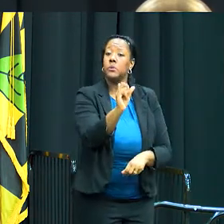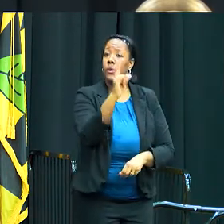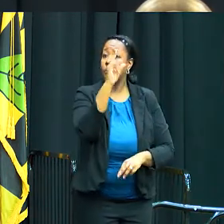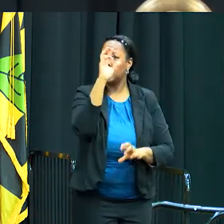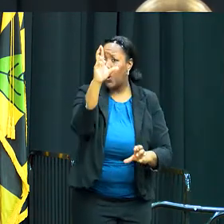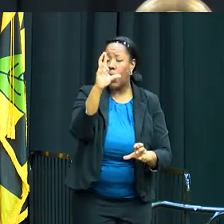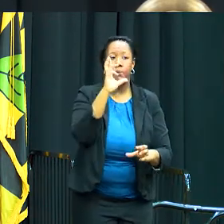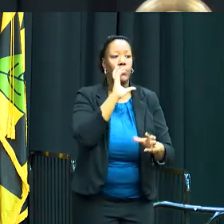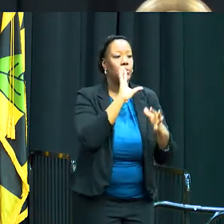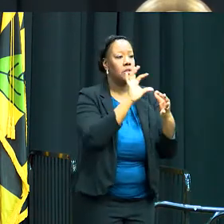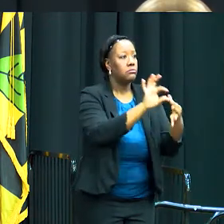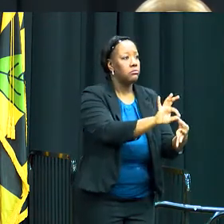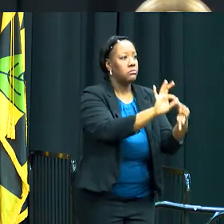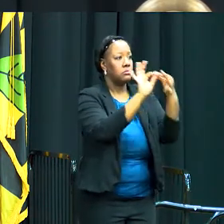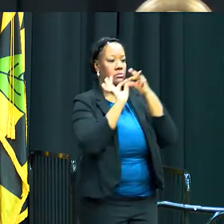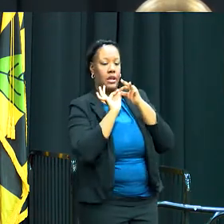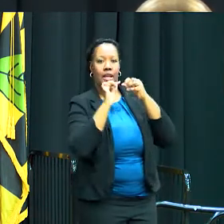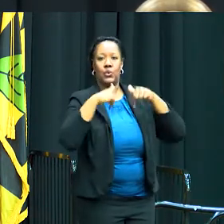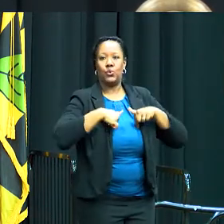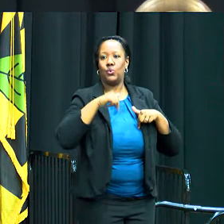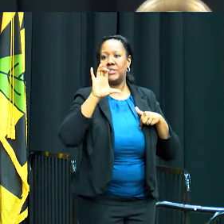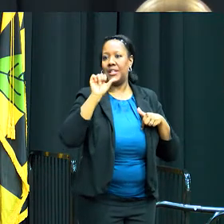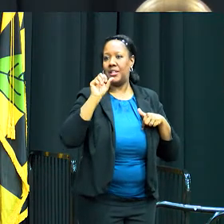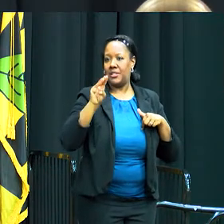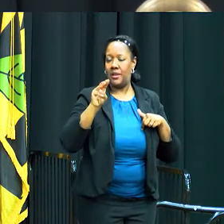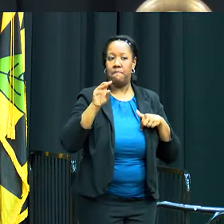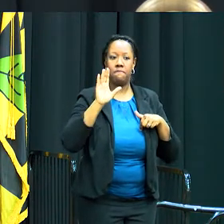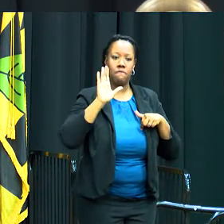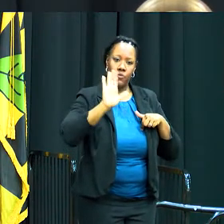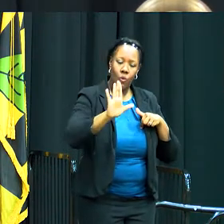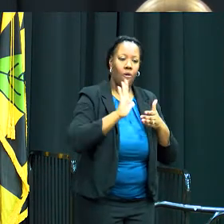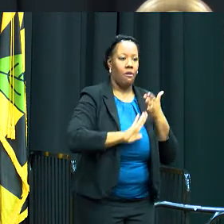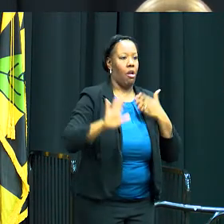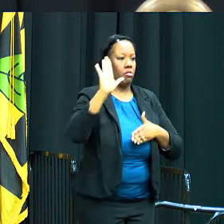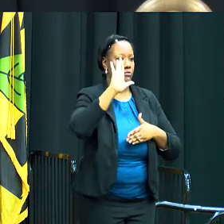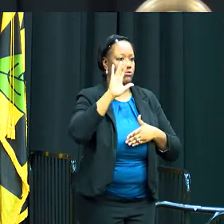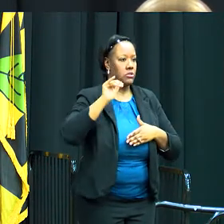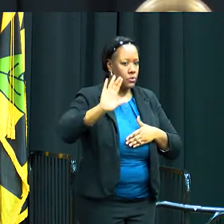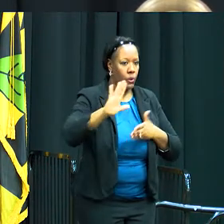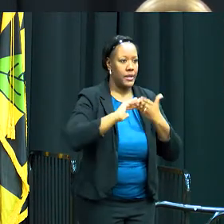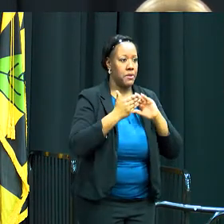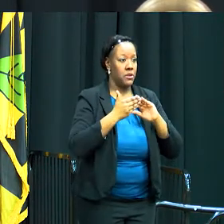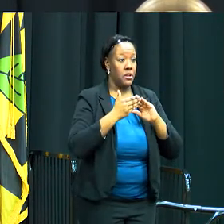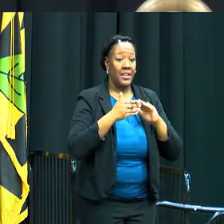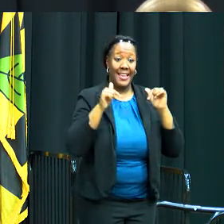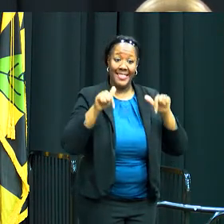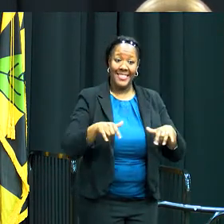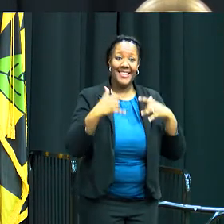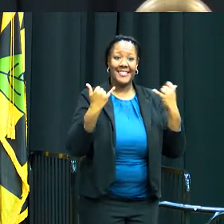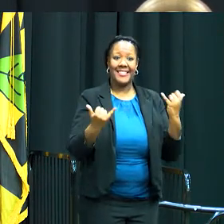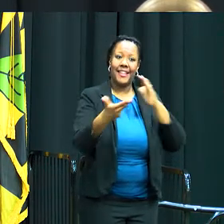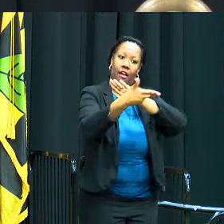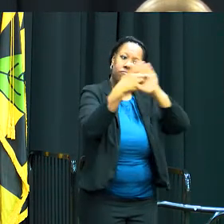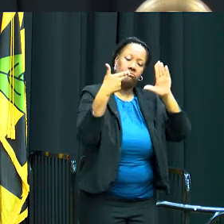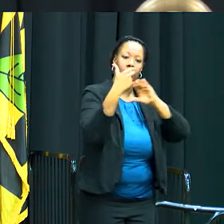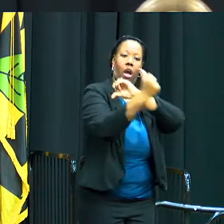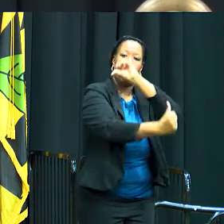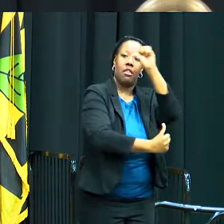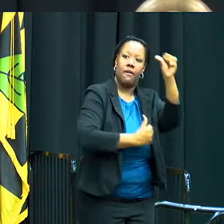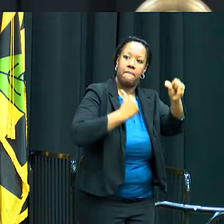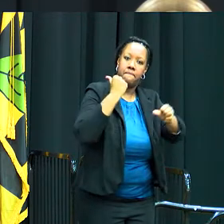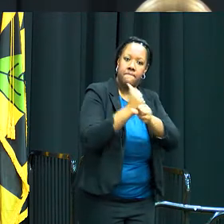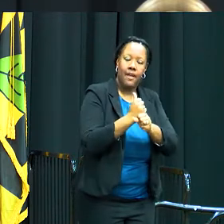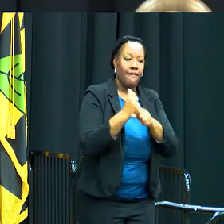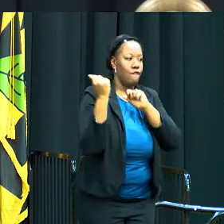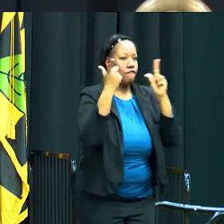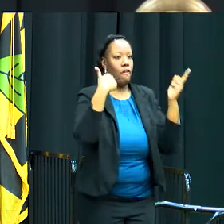this college, your college, and to your community. CSM is now your alma mater, and all of us